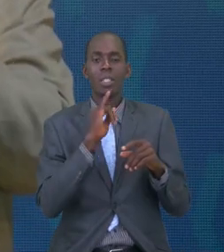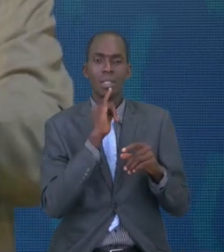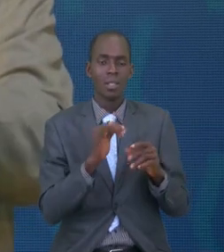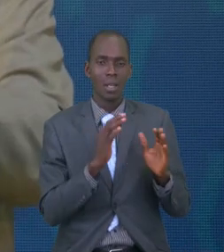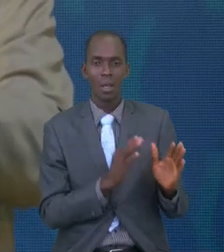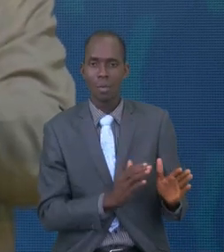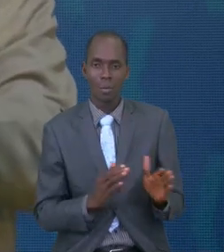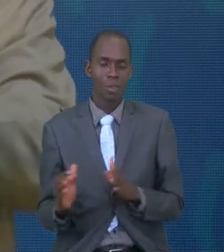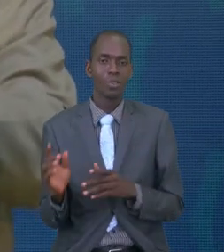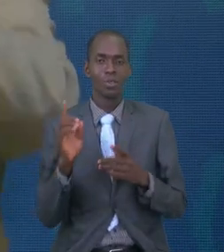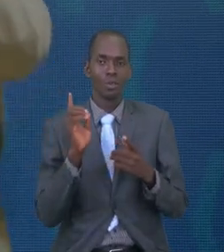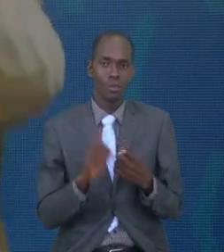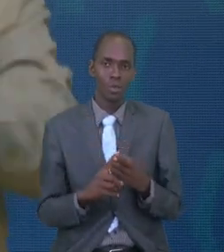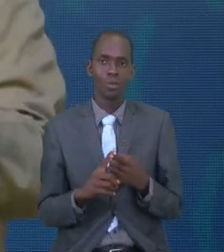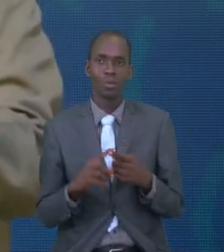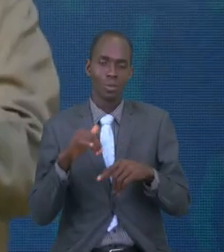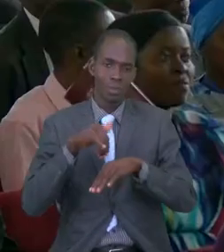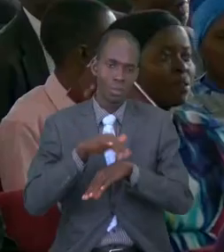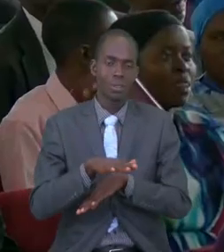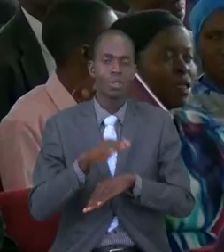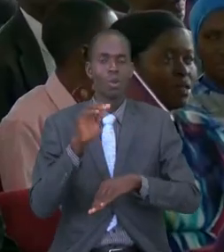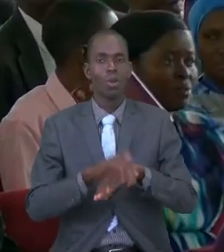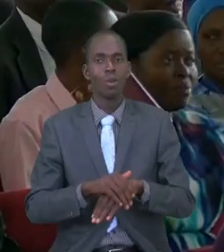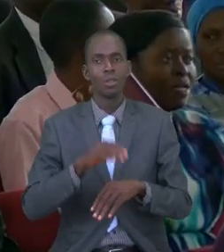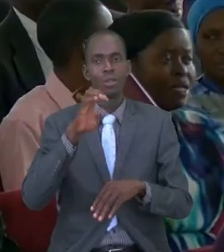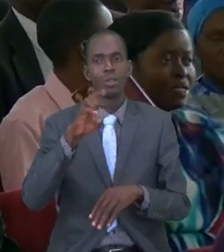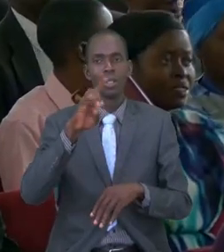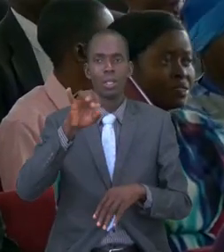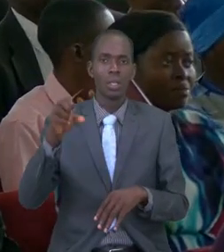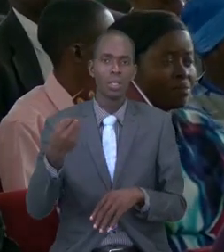it descend upon Elisha.